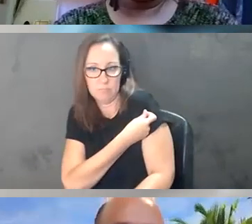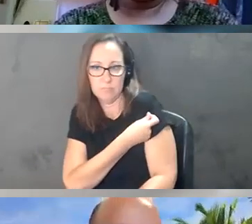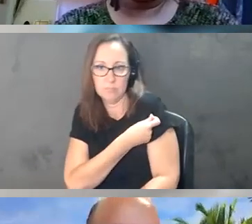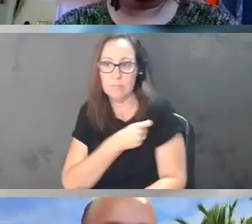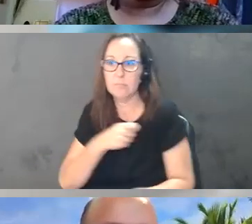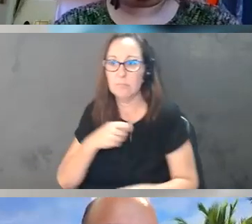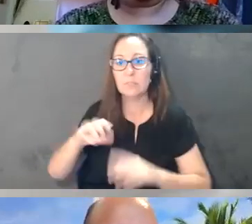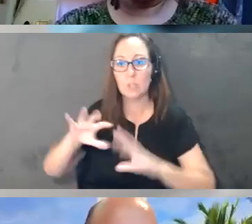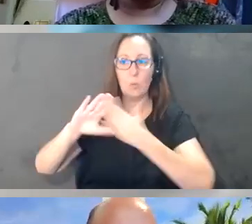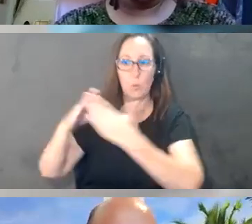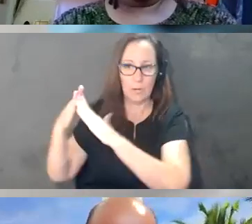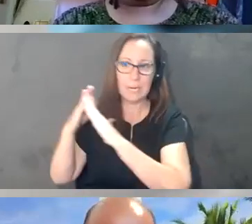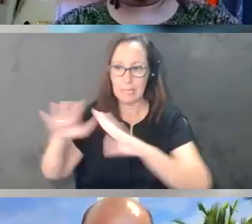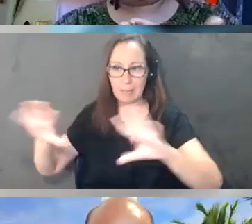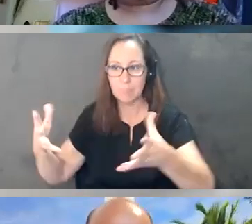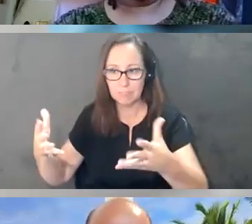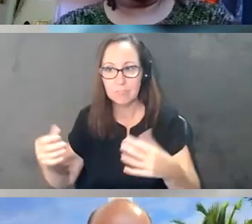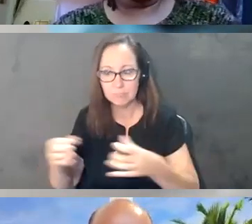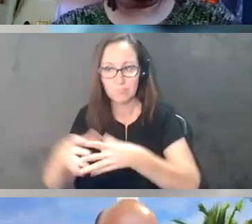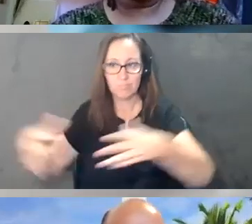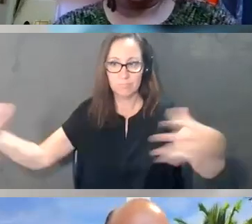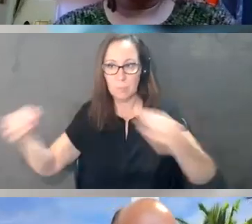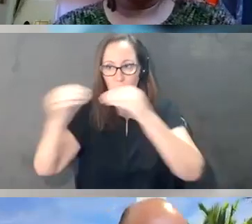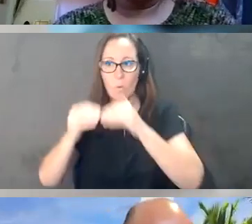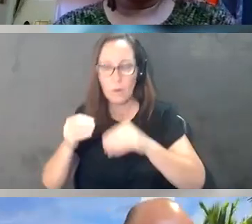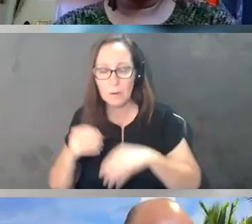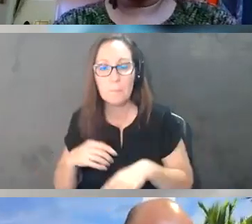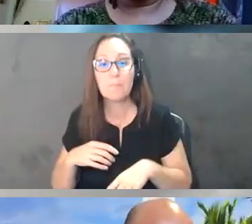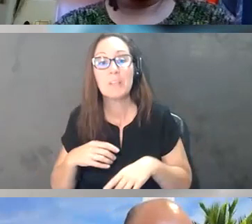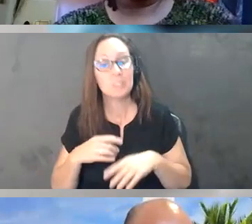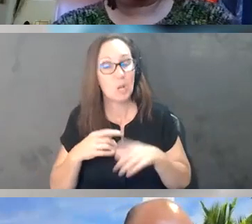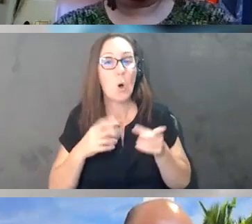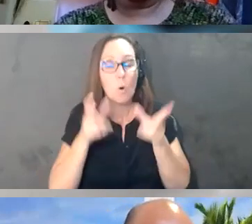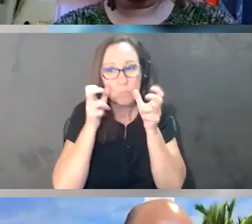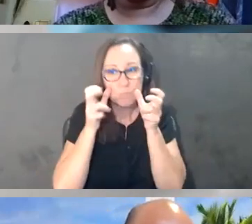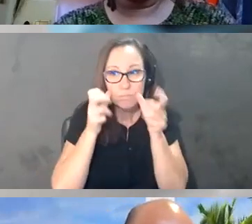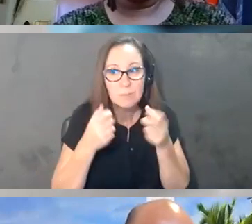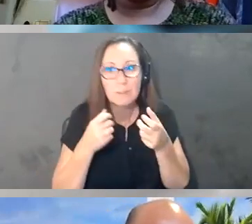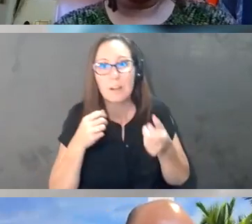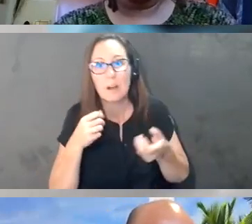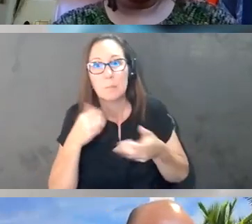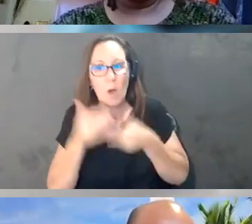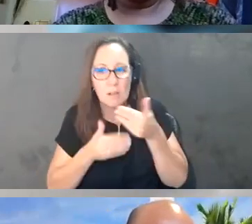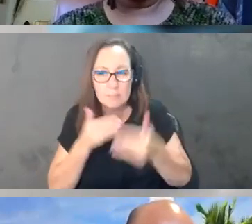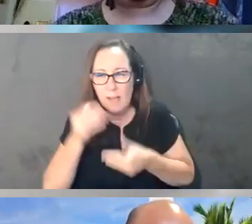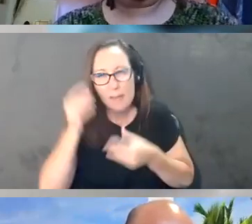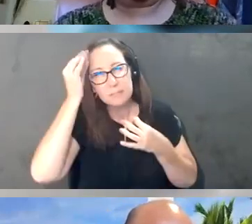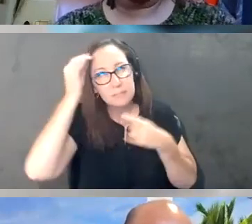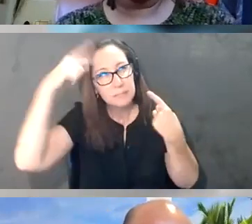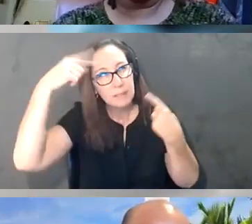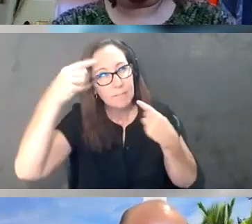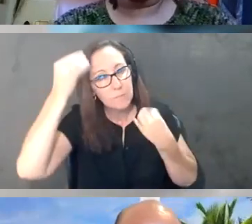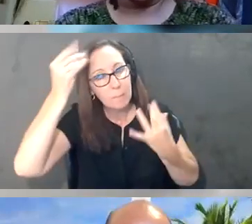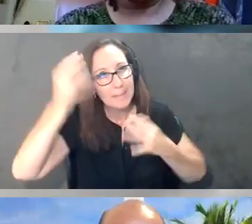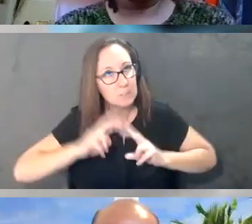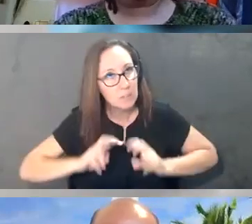being here and just hope that the more and more that you learn and have time to really process this information, it can allow us to